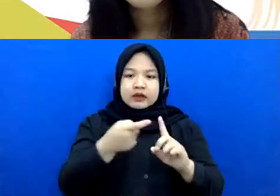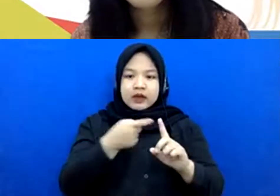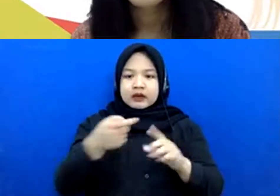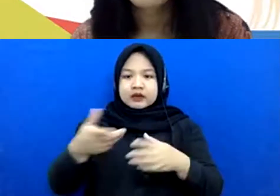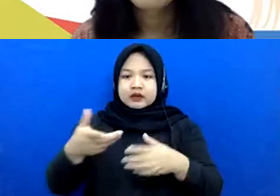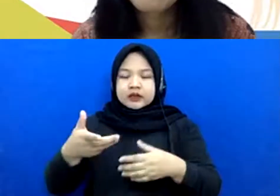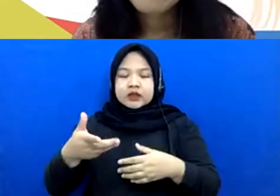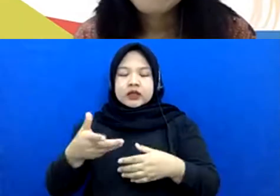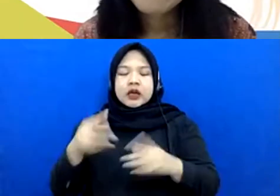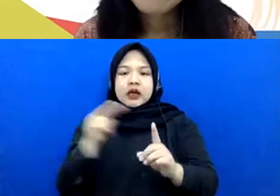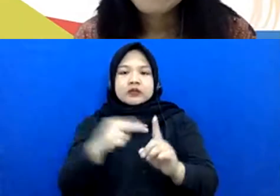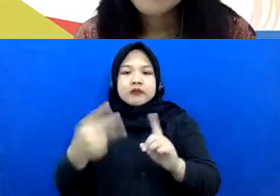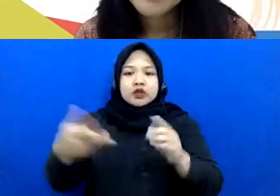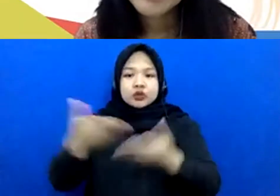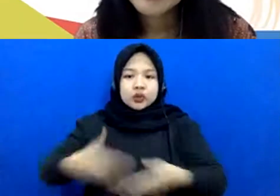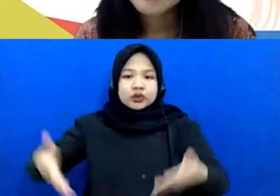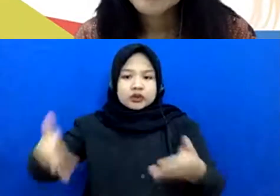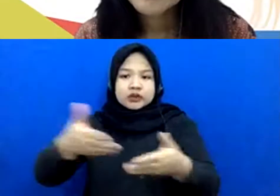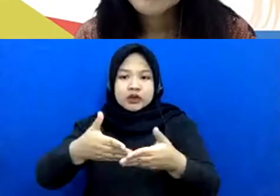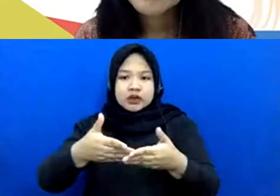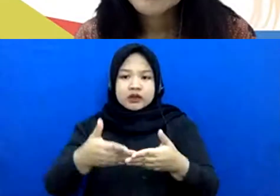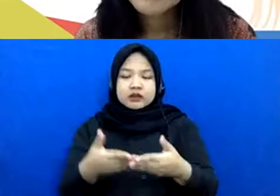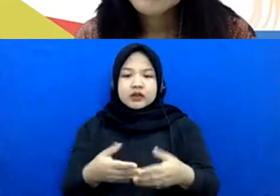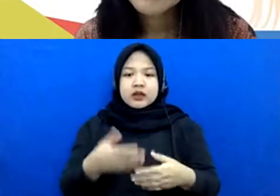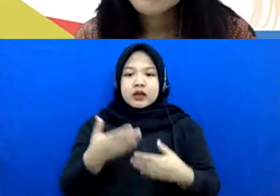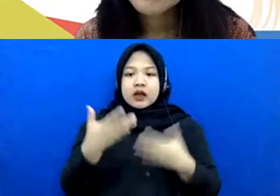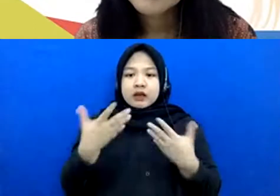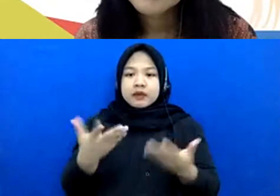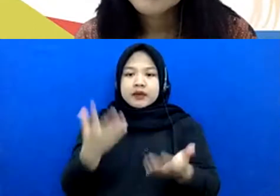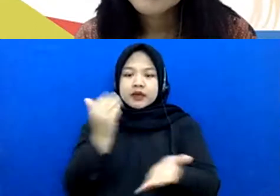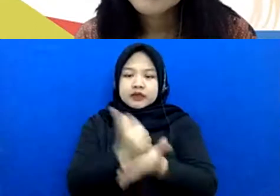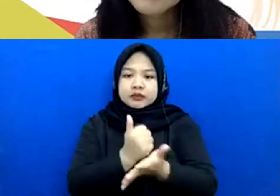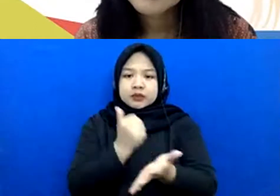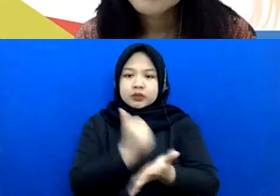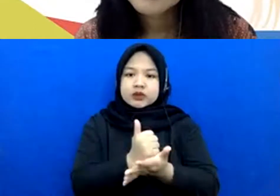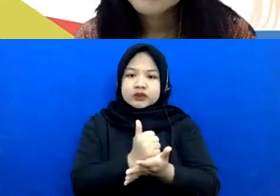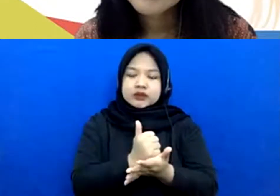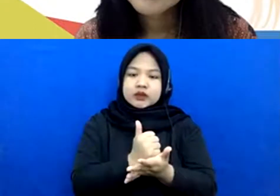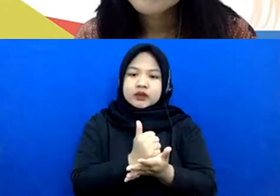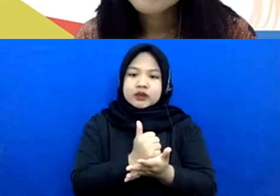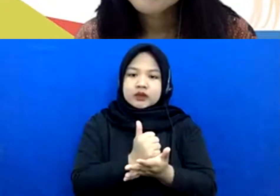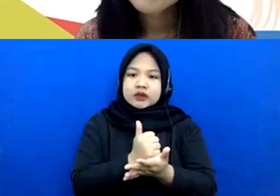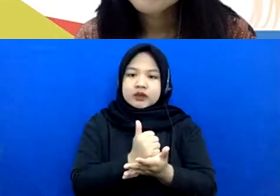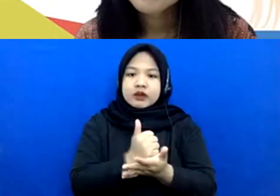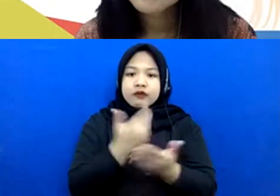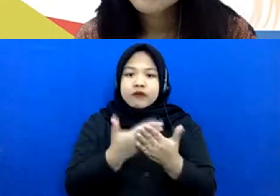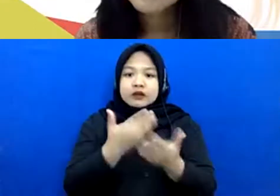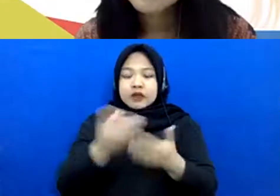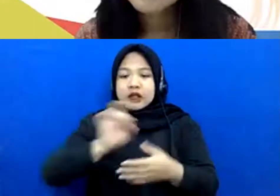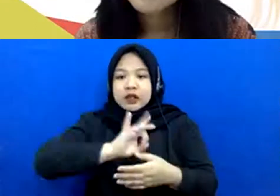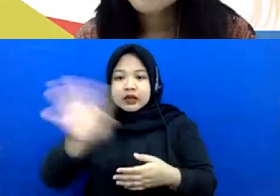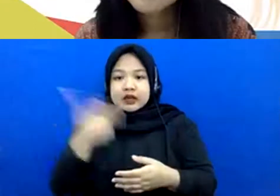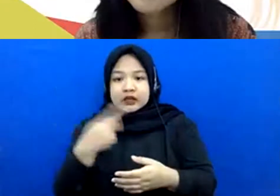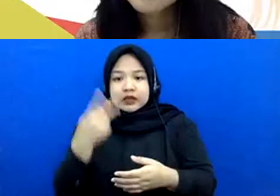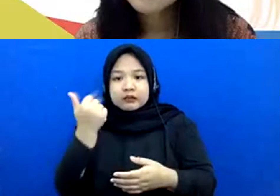side what actually happened down there, what actually others than the fact that we